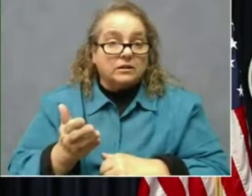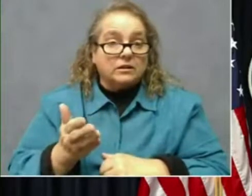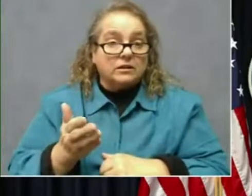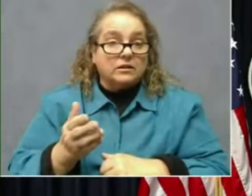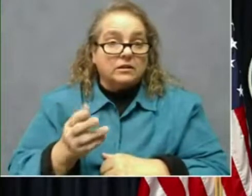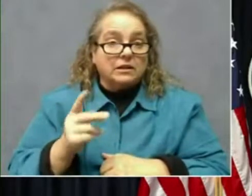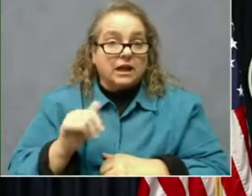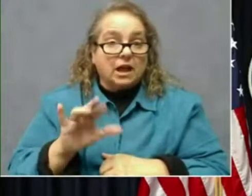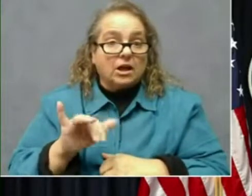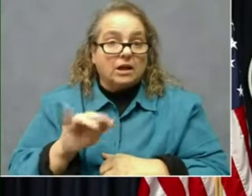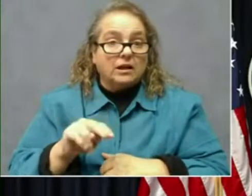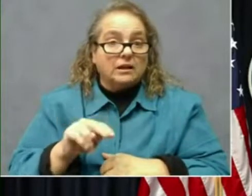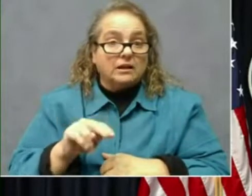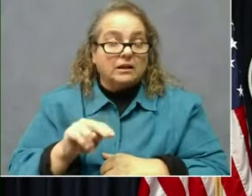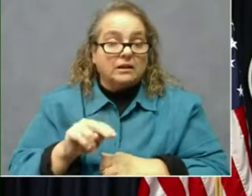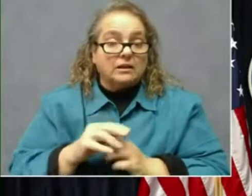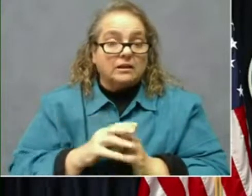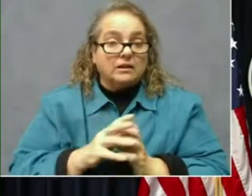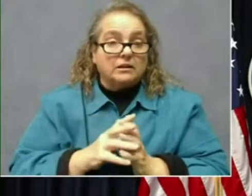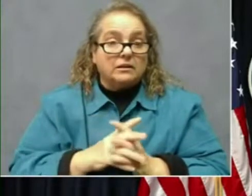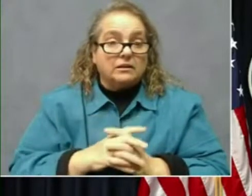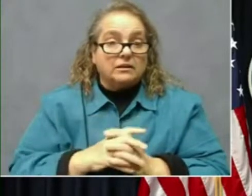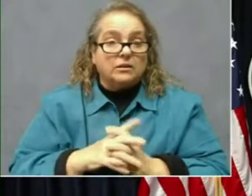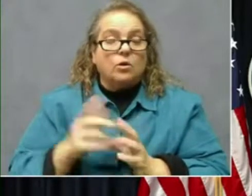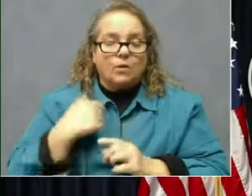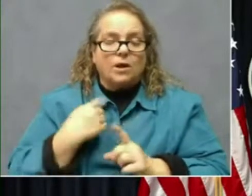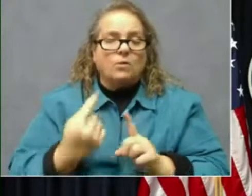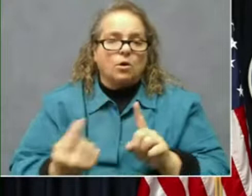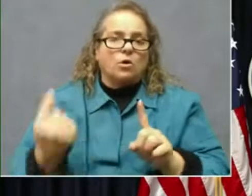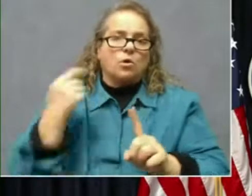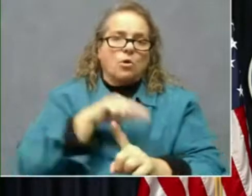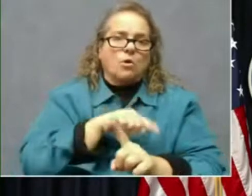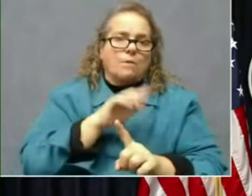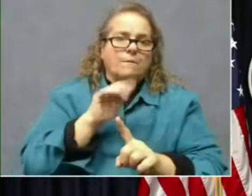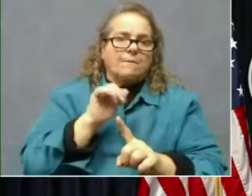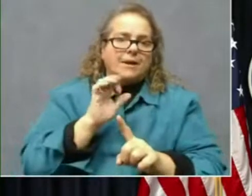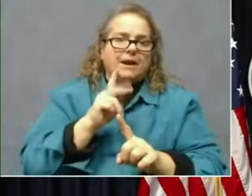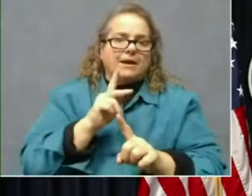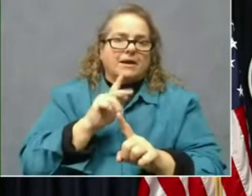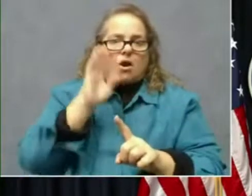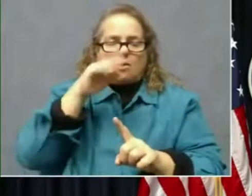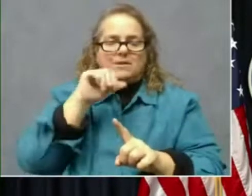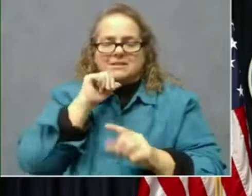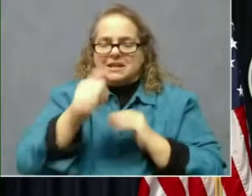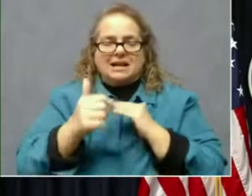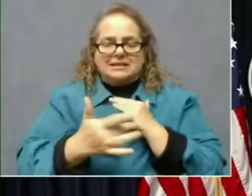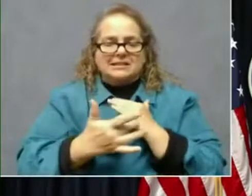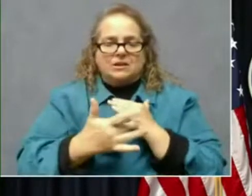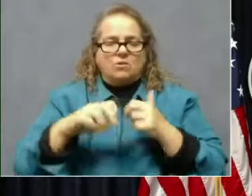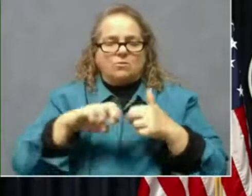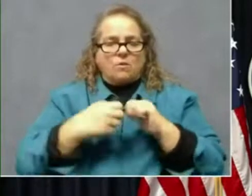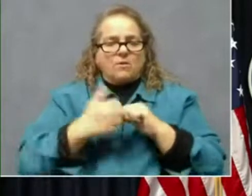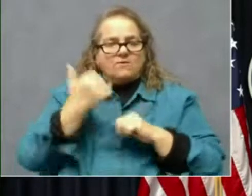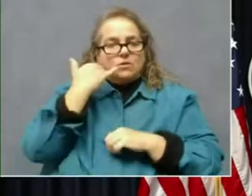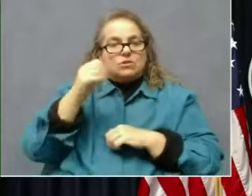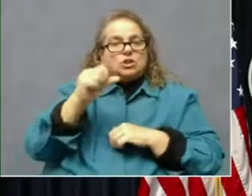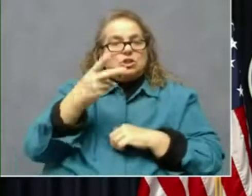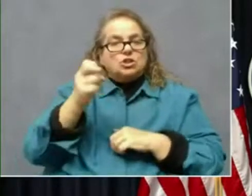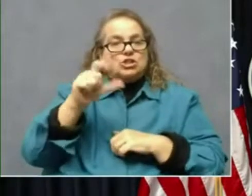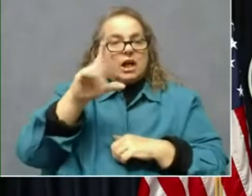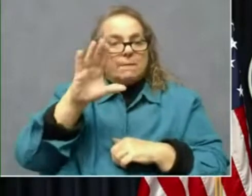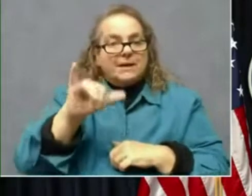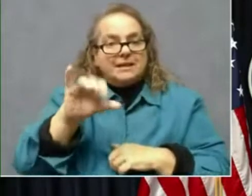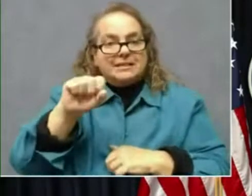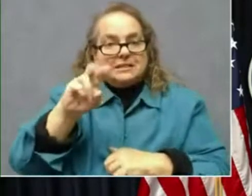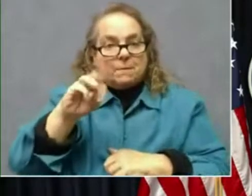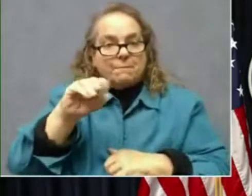Okay. We'll come back. I'm going to make sure this isn't a technical difficulty. Shelby Smithson from WKYT.